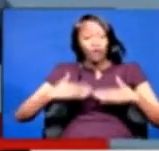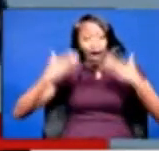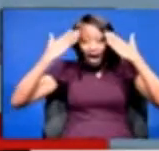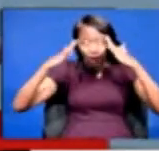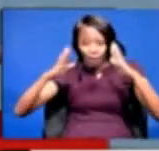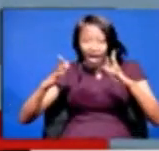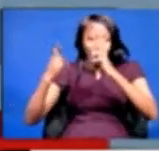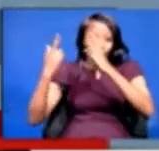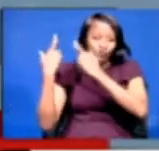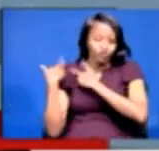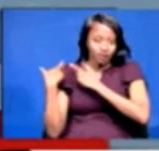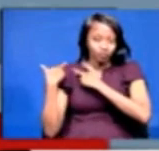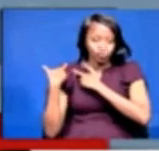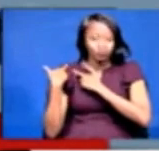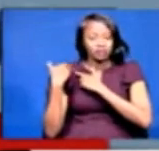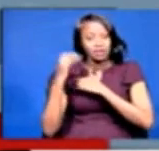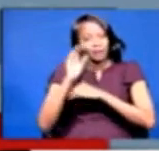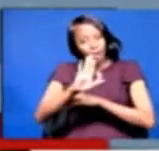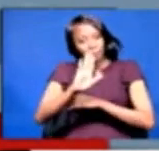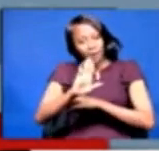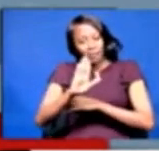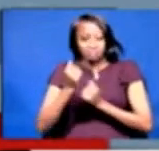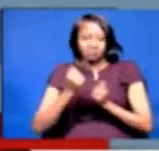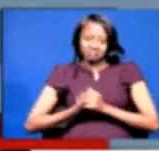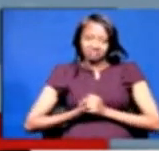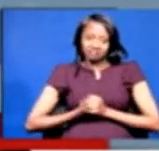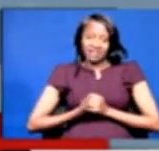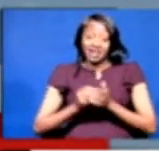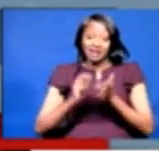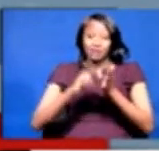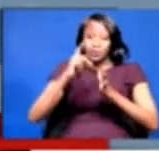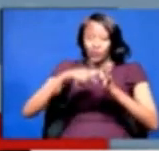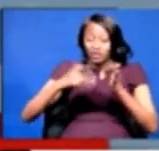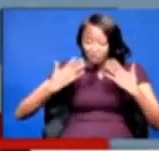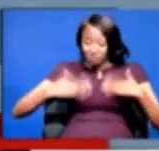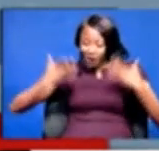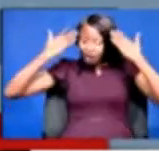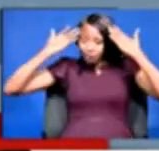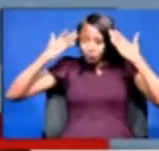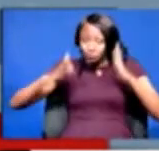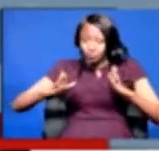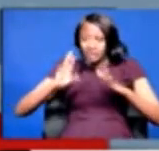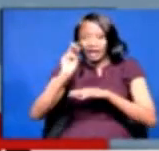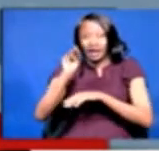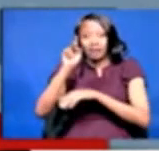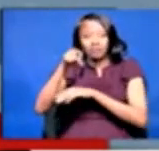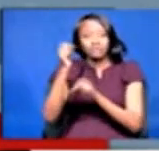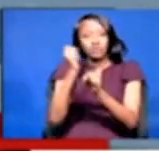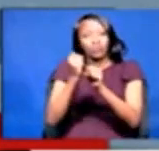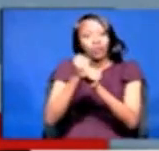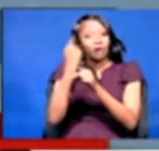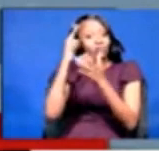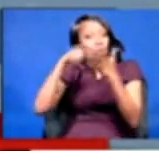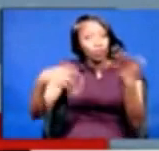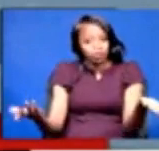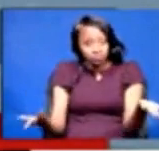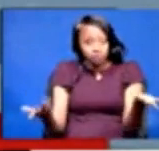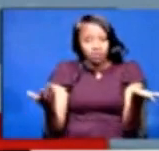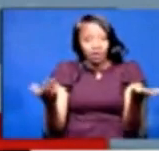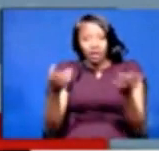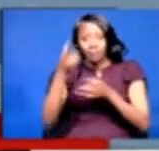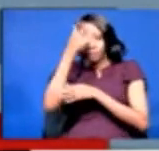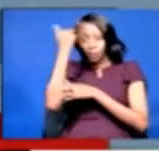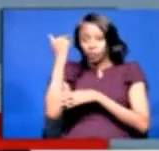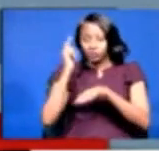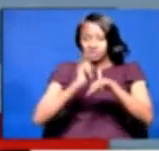responsibilities as members of parliament. Mm-hmm. People do not really know what they elect their members of parliament to do. Because a member